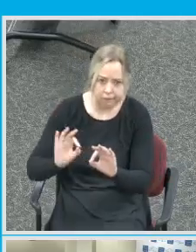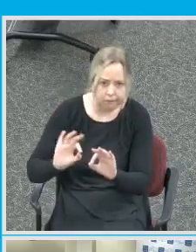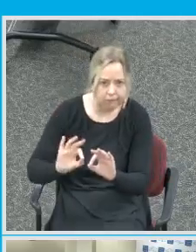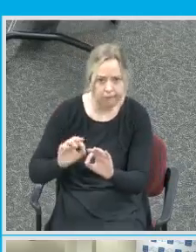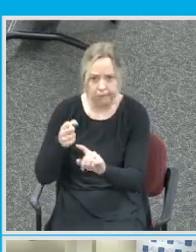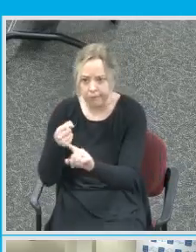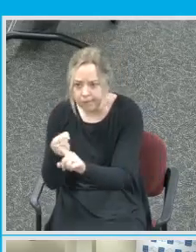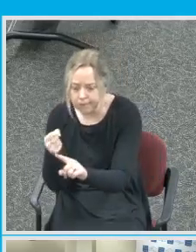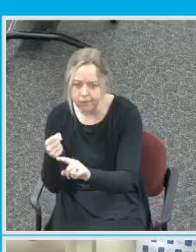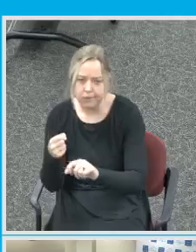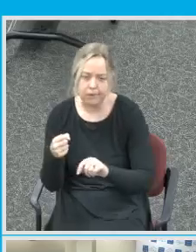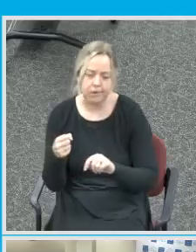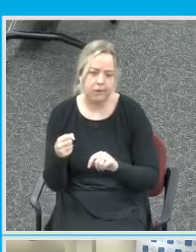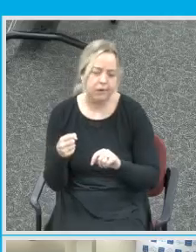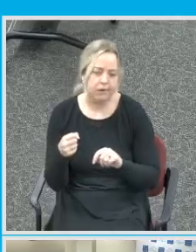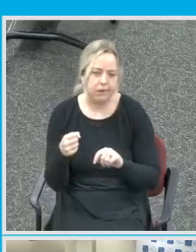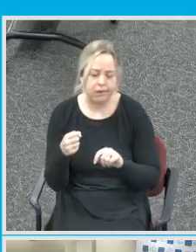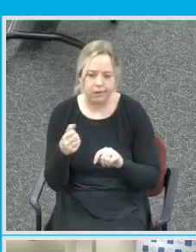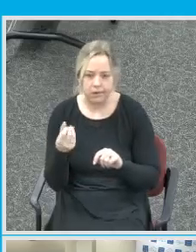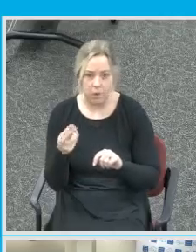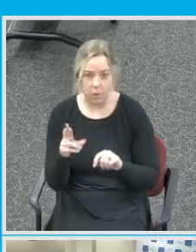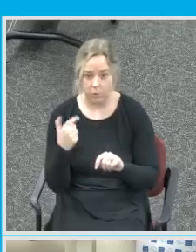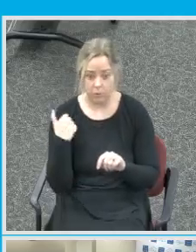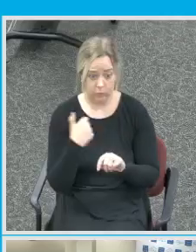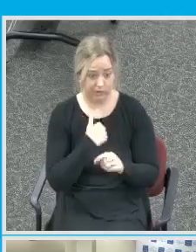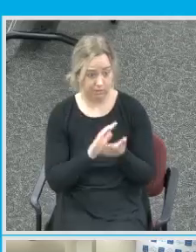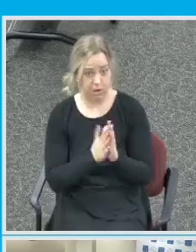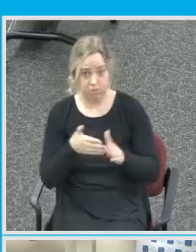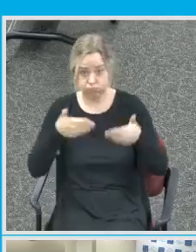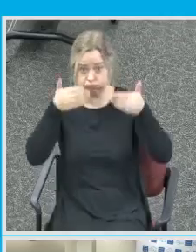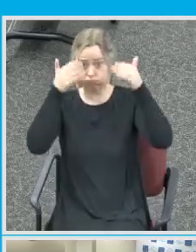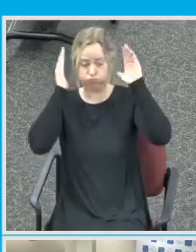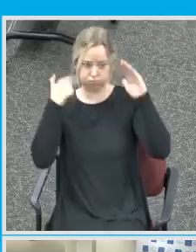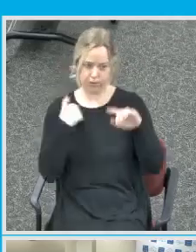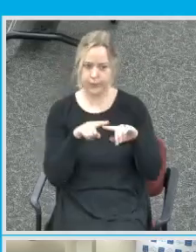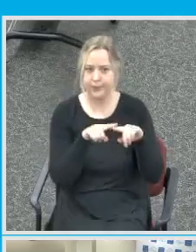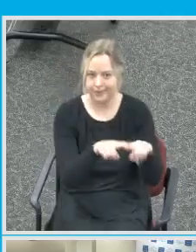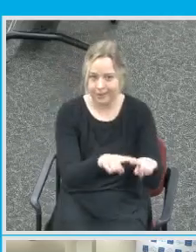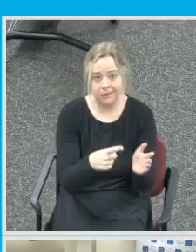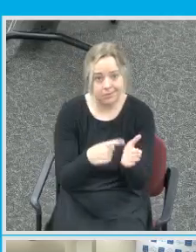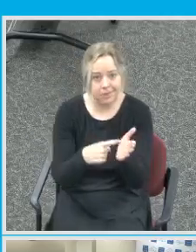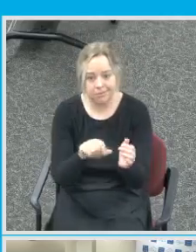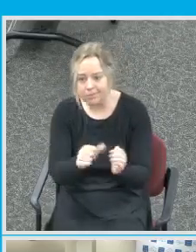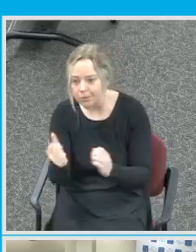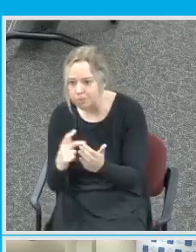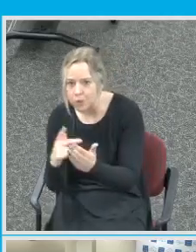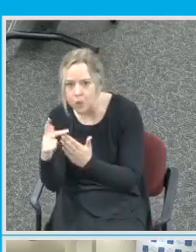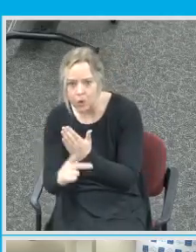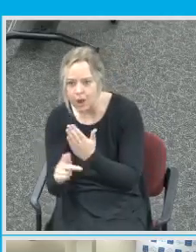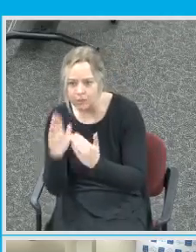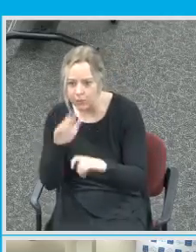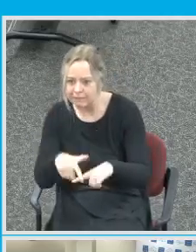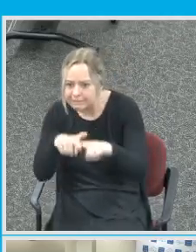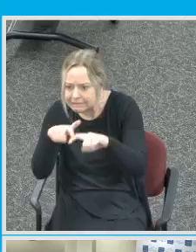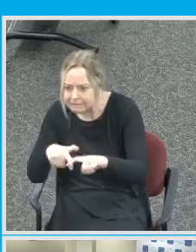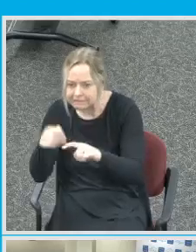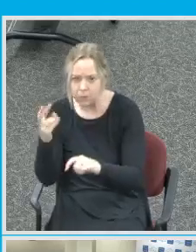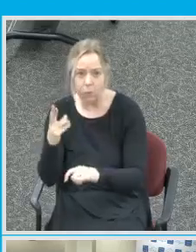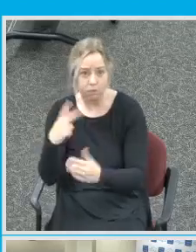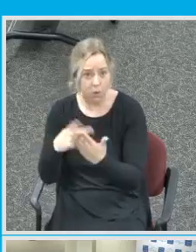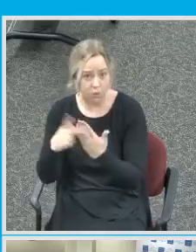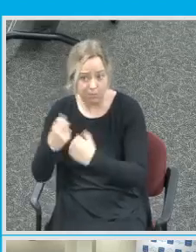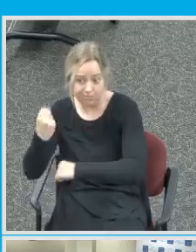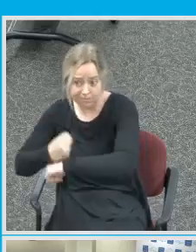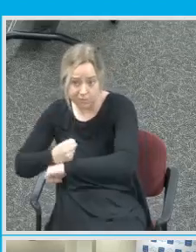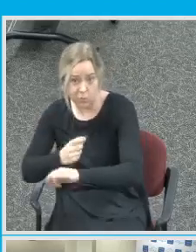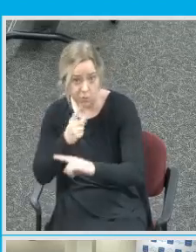our bandwidth here at Public Health, and we oftentimes will limit programs or scale back programs or shut down programs to